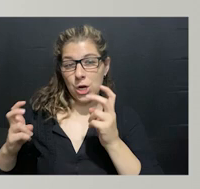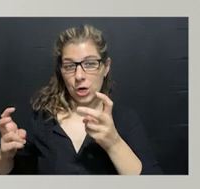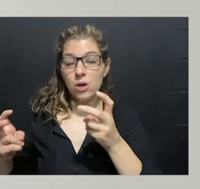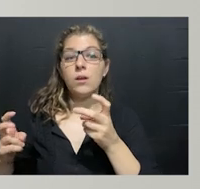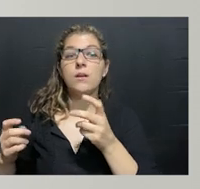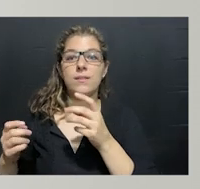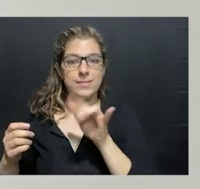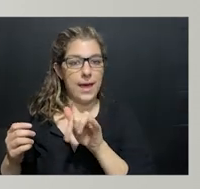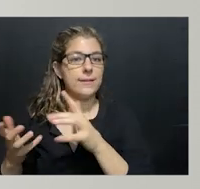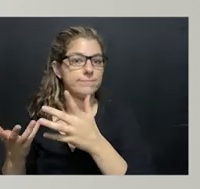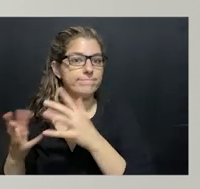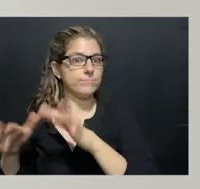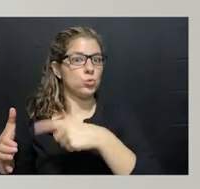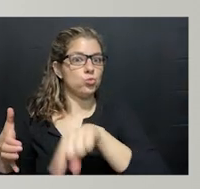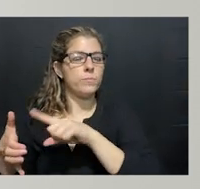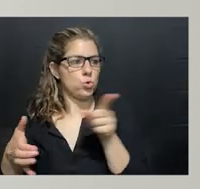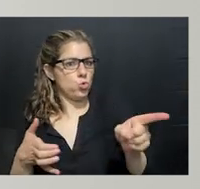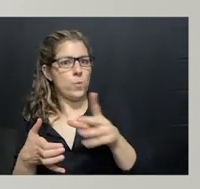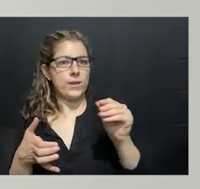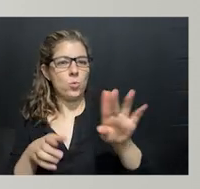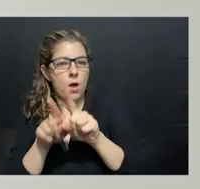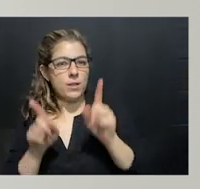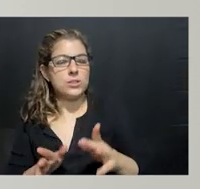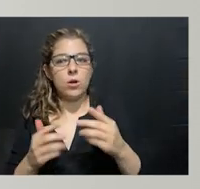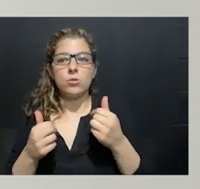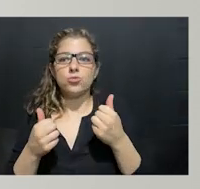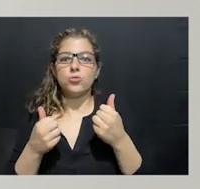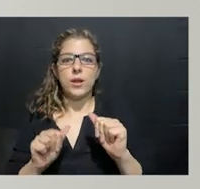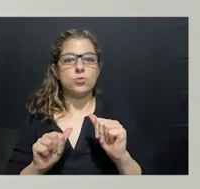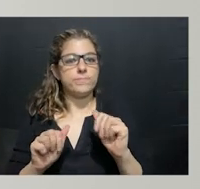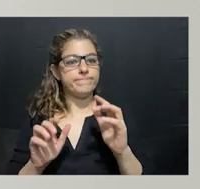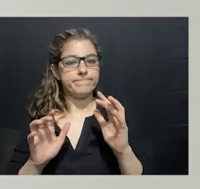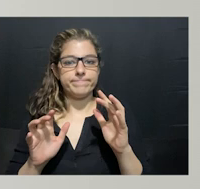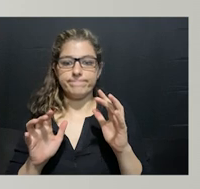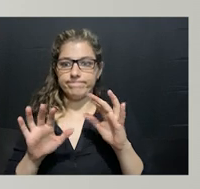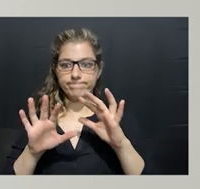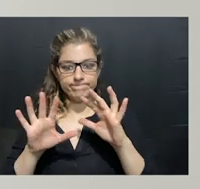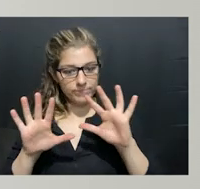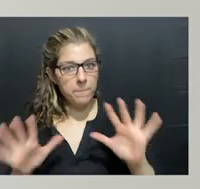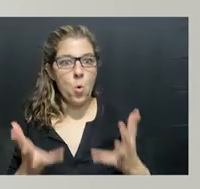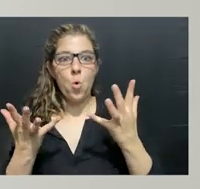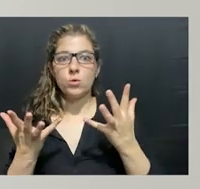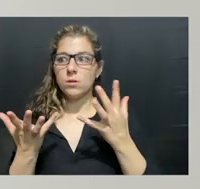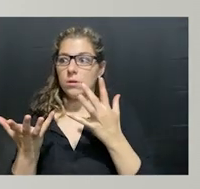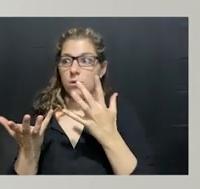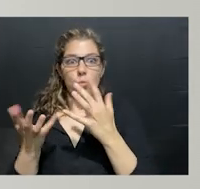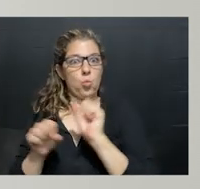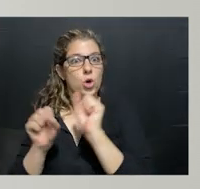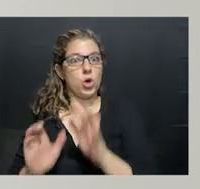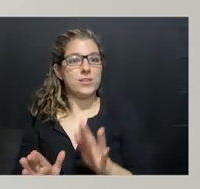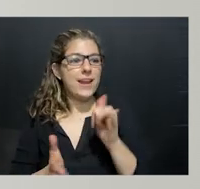are attempting to finally make whole a whole class of workers that have been excluded from